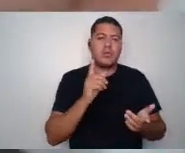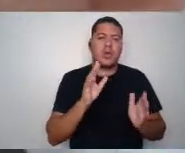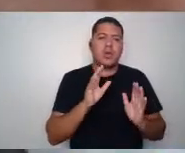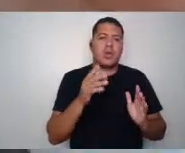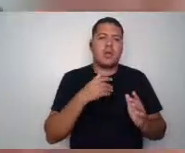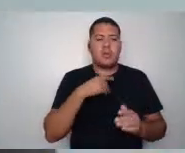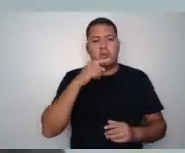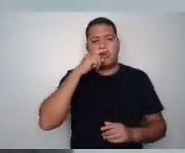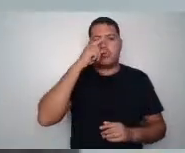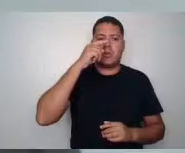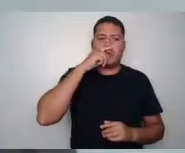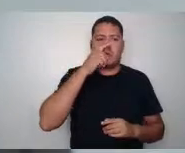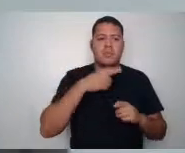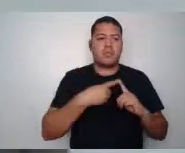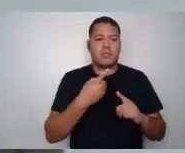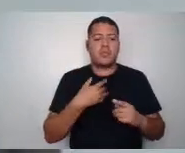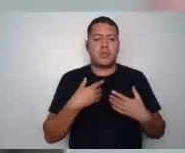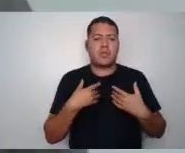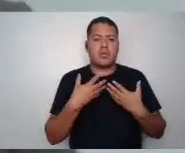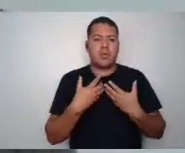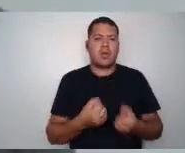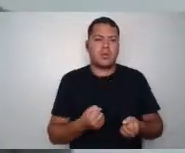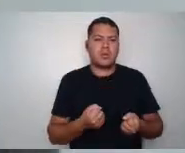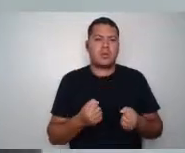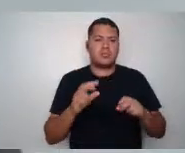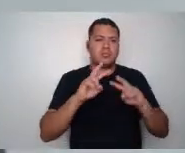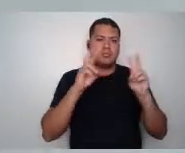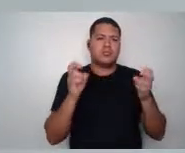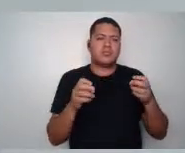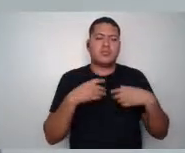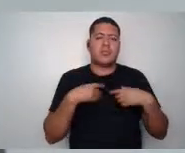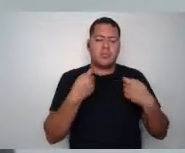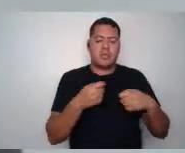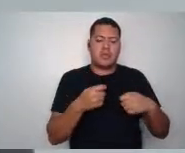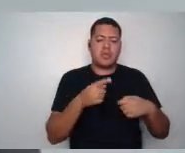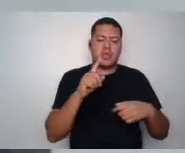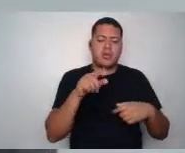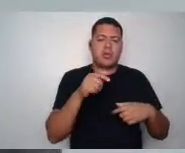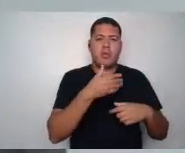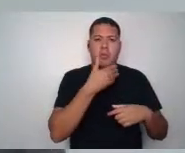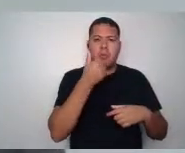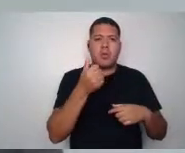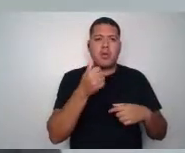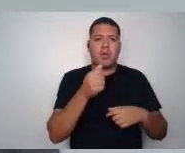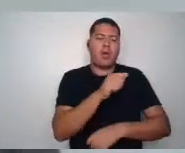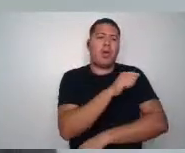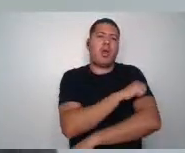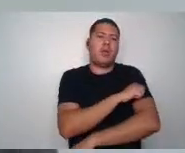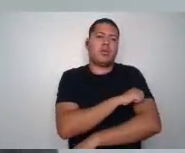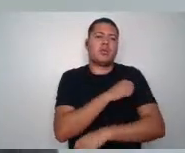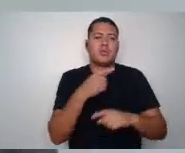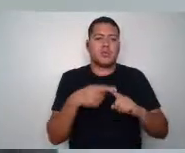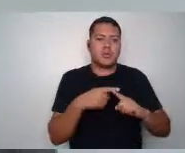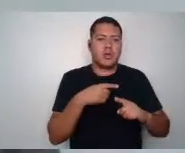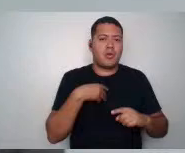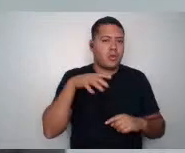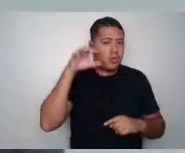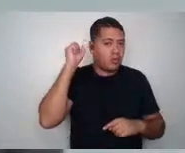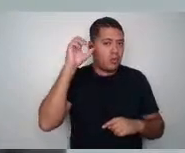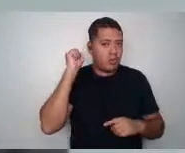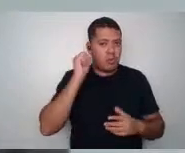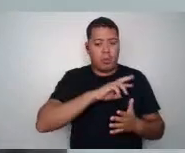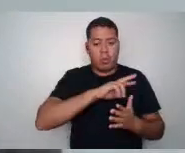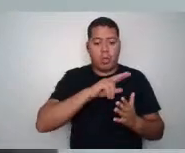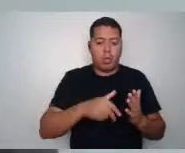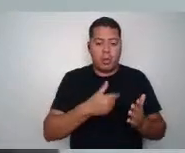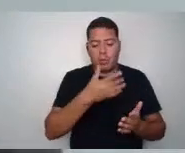of vanity, but I always thought for me to be accepted, I have to be the best in the world. Because I always